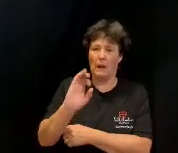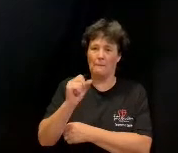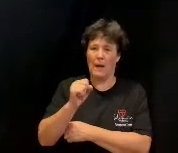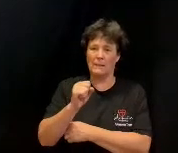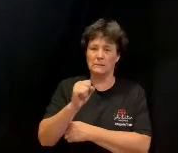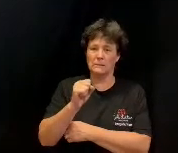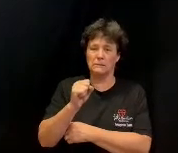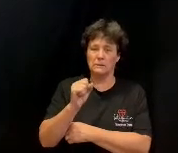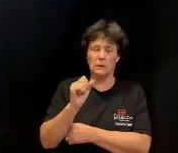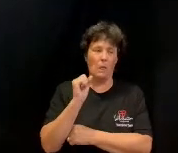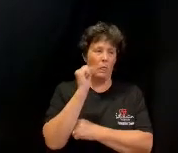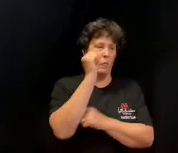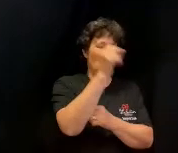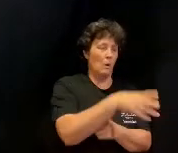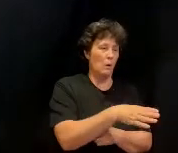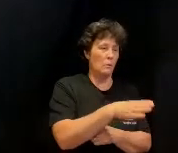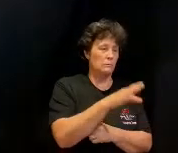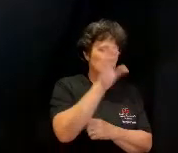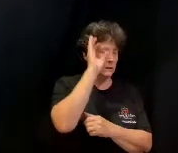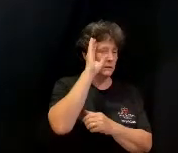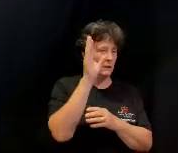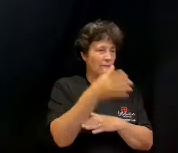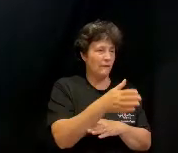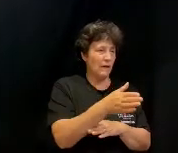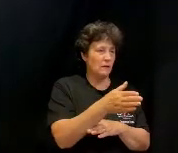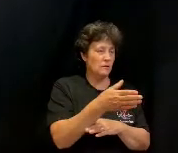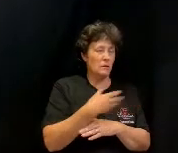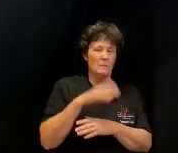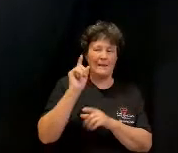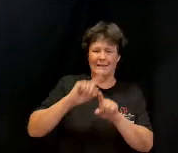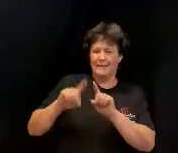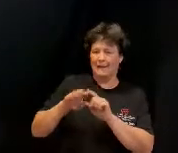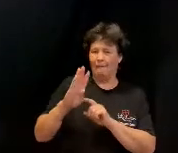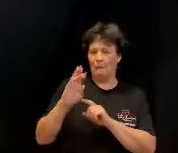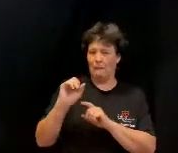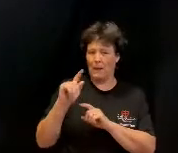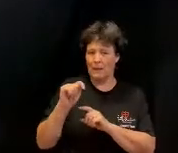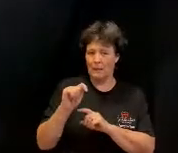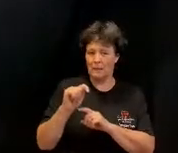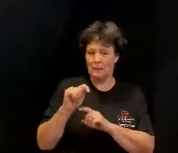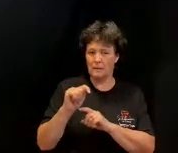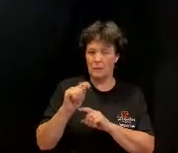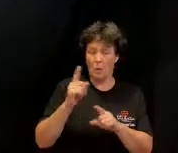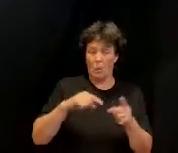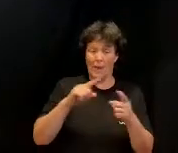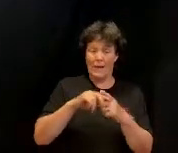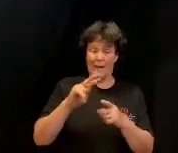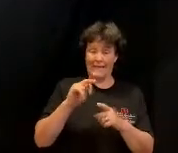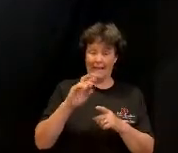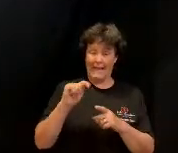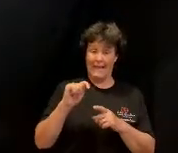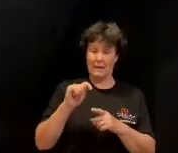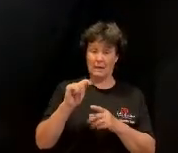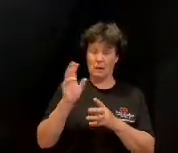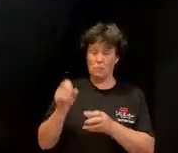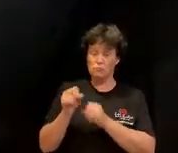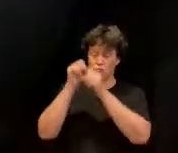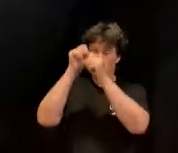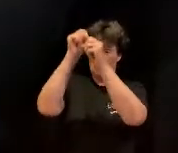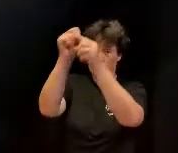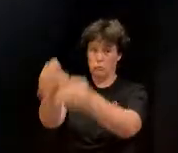going to throw the bait for the sunfish. I'm going to throw the bait for this. But a net, when it's cast, it's